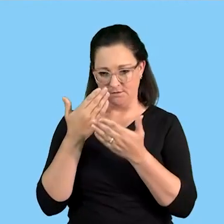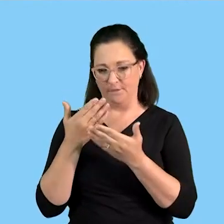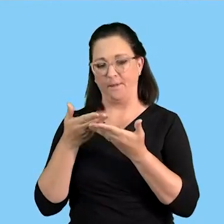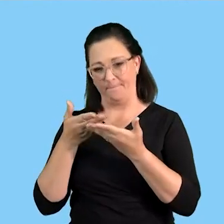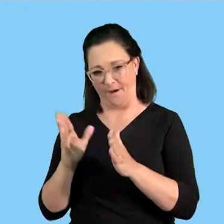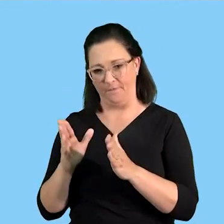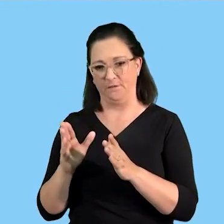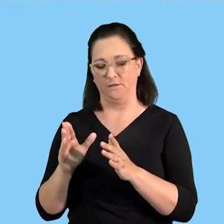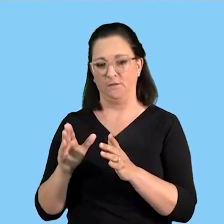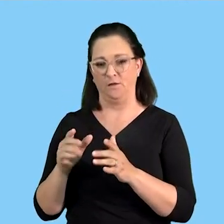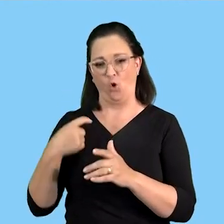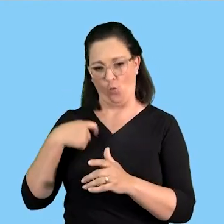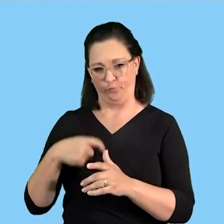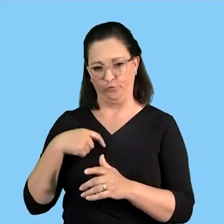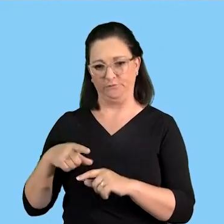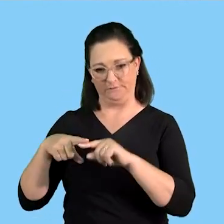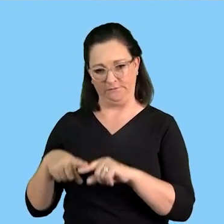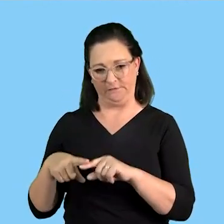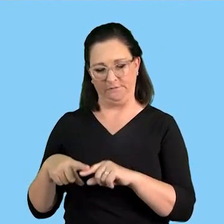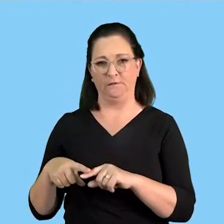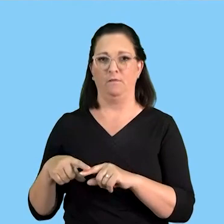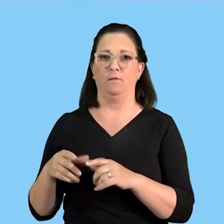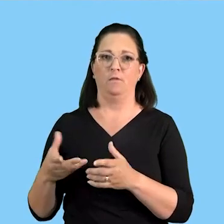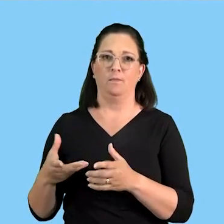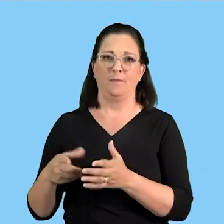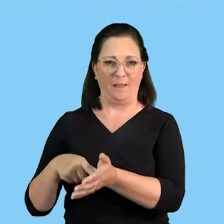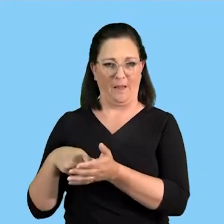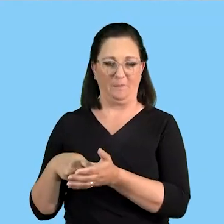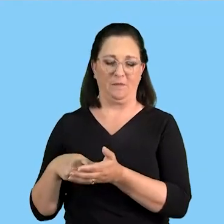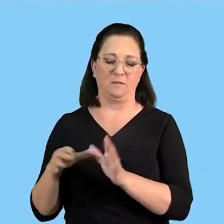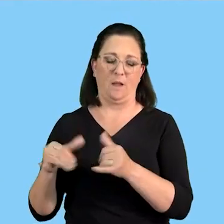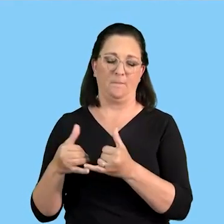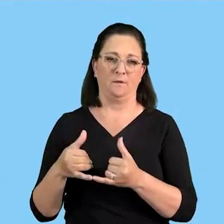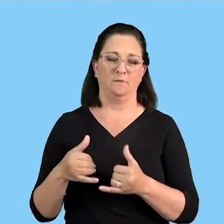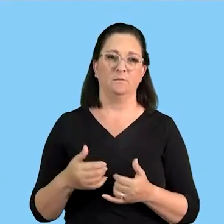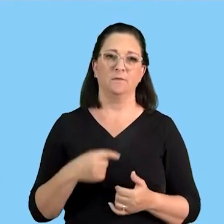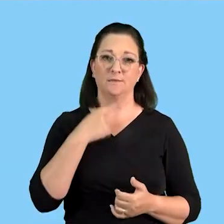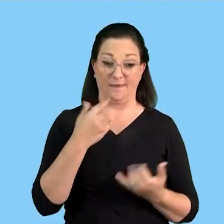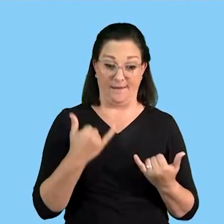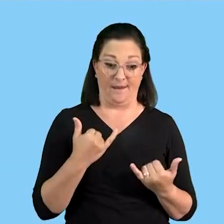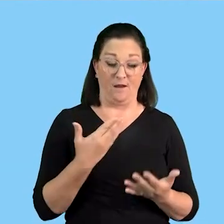also studying the public or personal liability company. So keep that